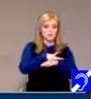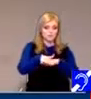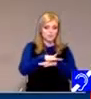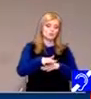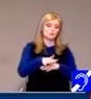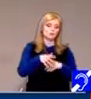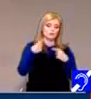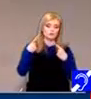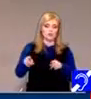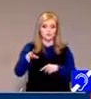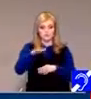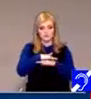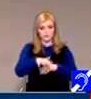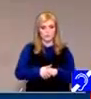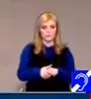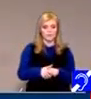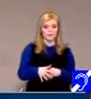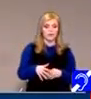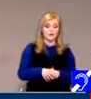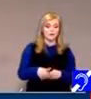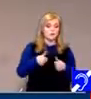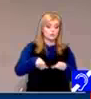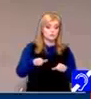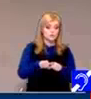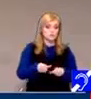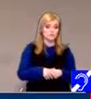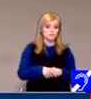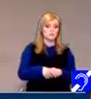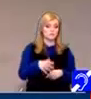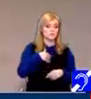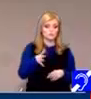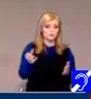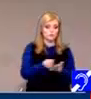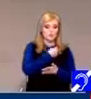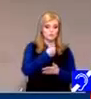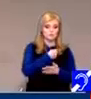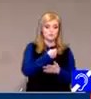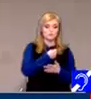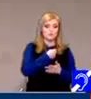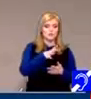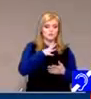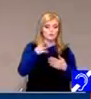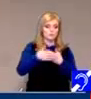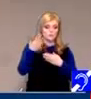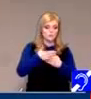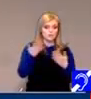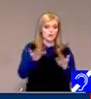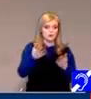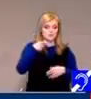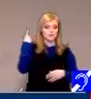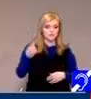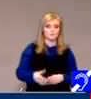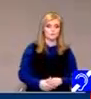soil of another member. The credibility of this council will not survive if we fail to hold